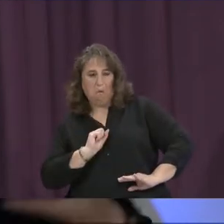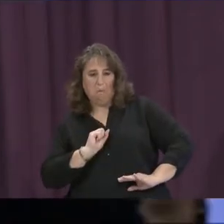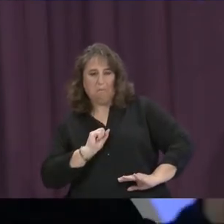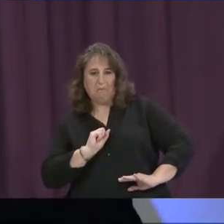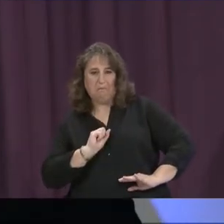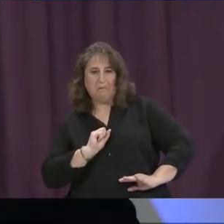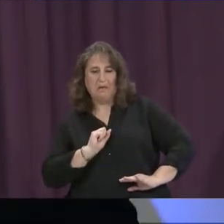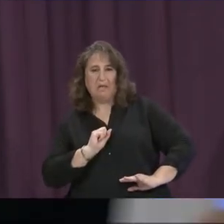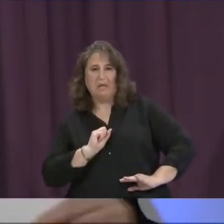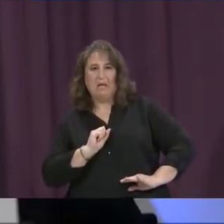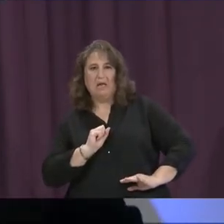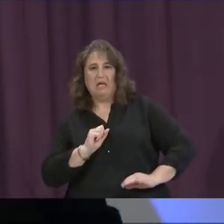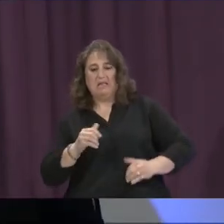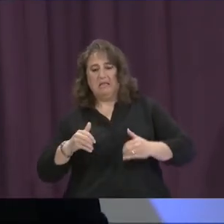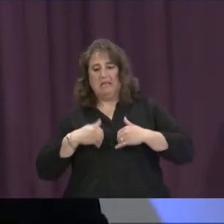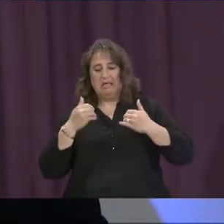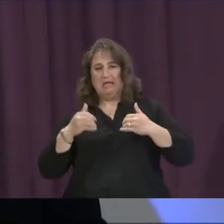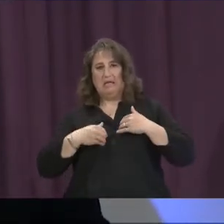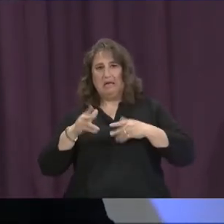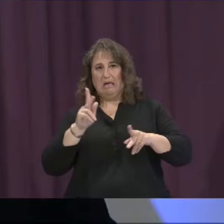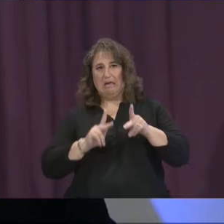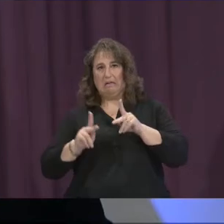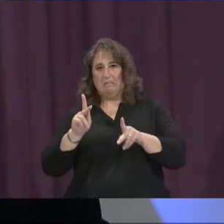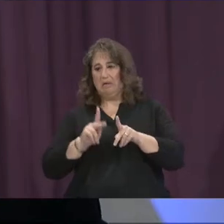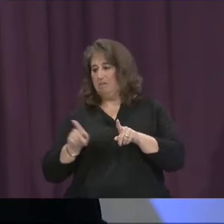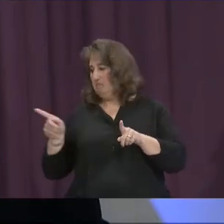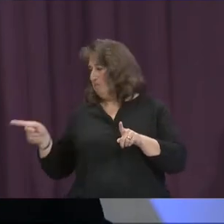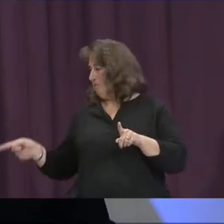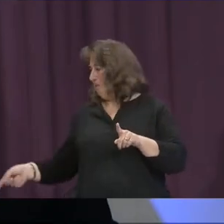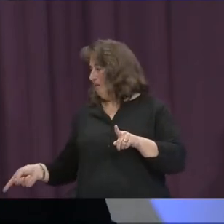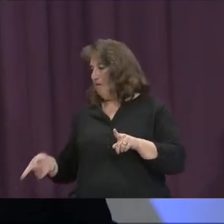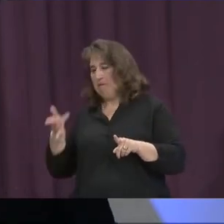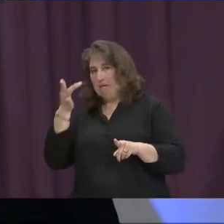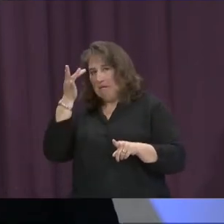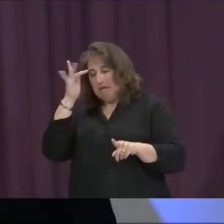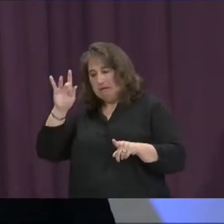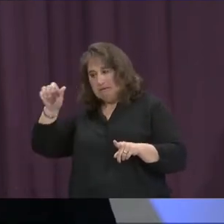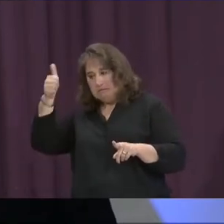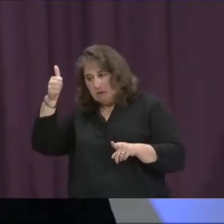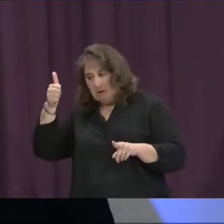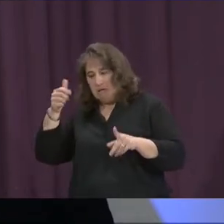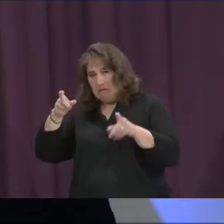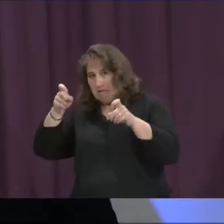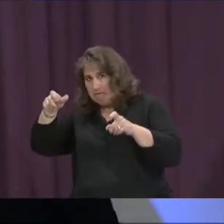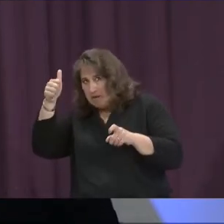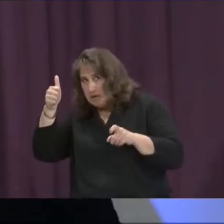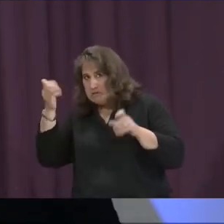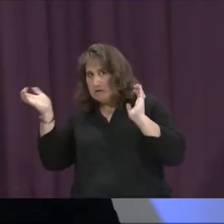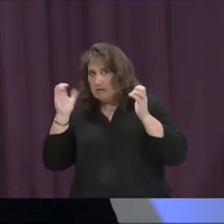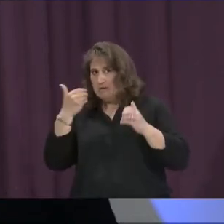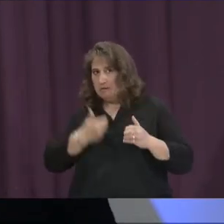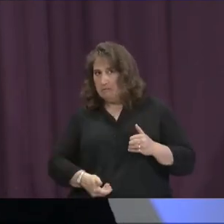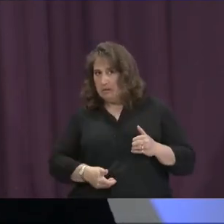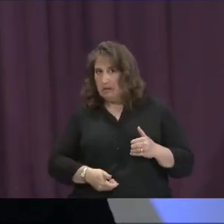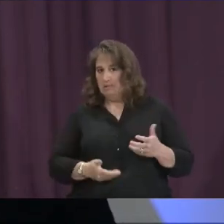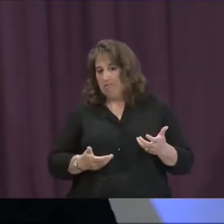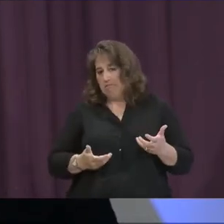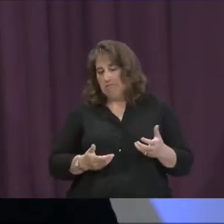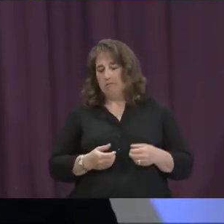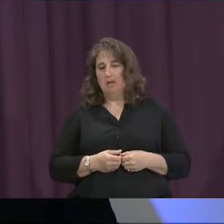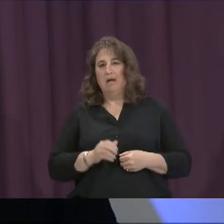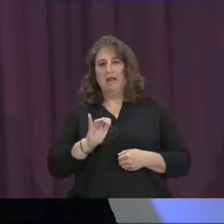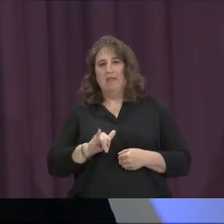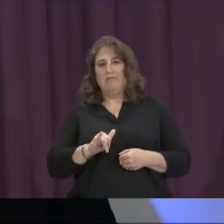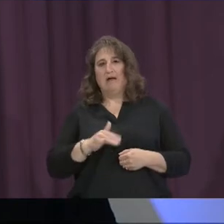there's people coming up behind you that might be a little bit, you know, smarter, quicker, whatever. So, yeah, so that, that, that was an,